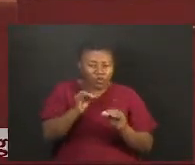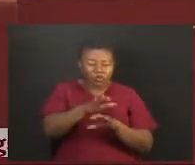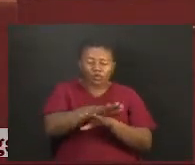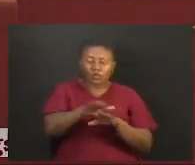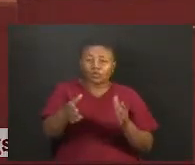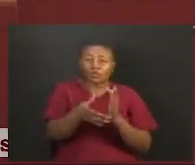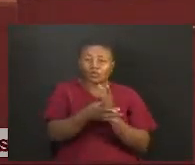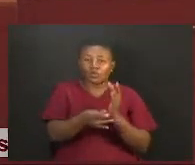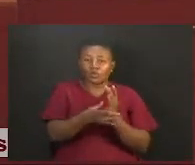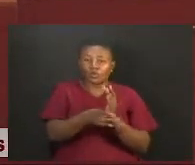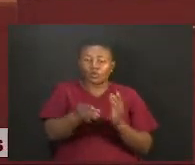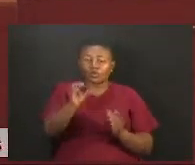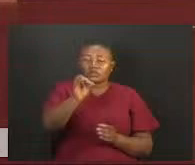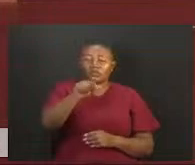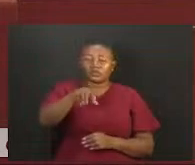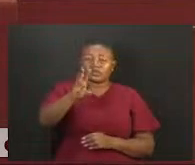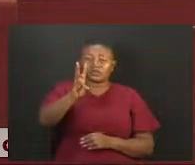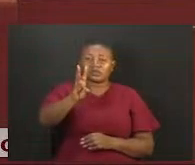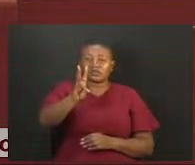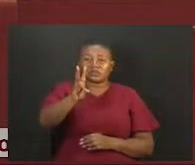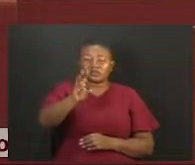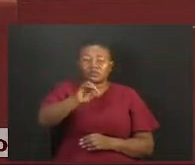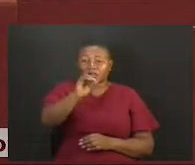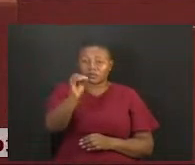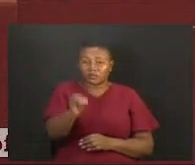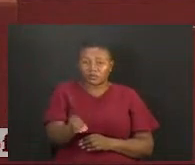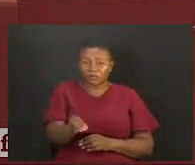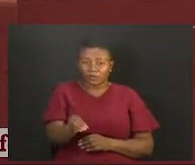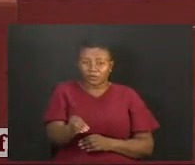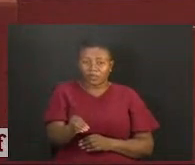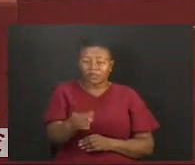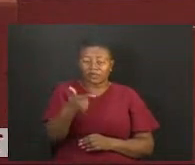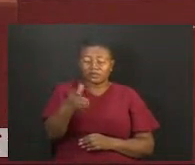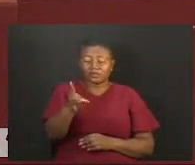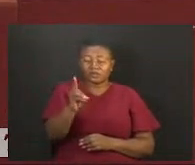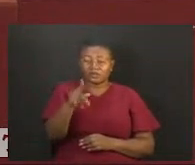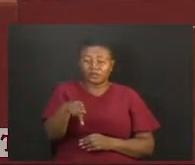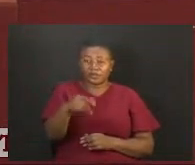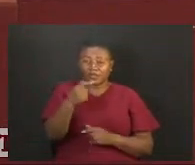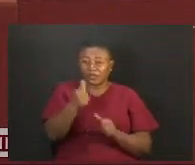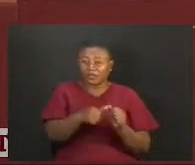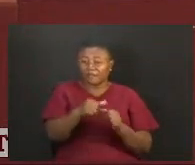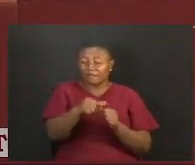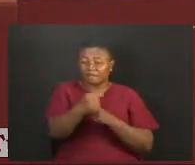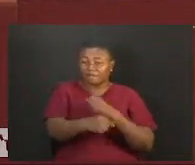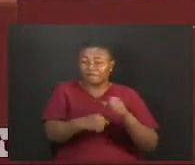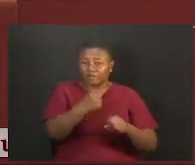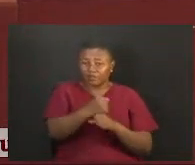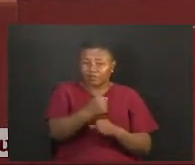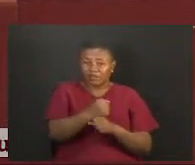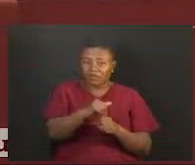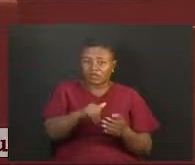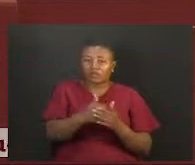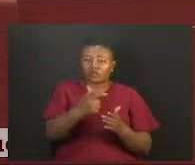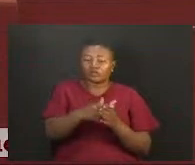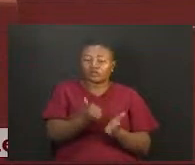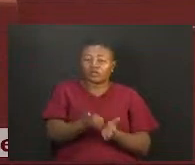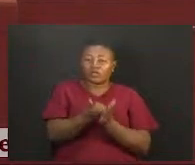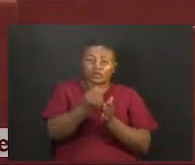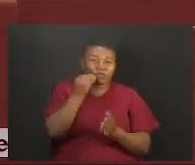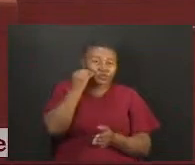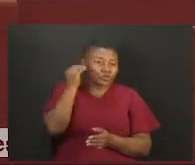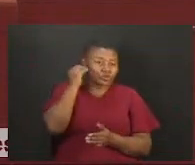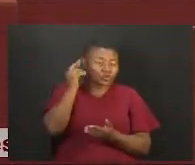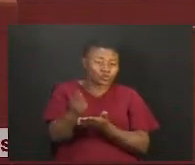of 0.6% point of GDP annually as part of the measures to improve domestic revenue mobilization